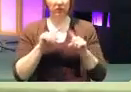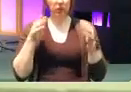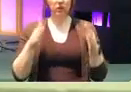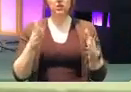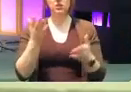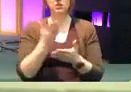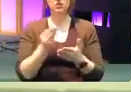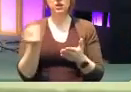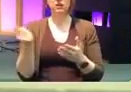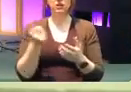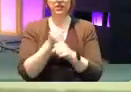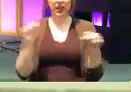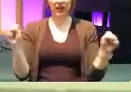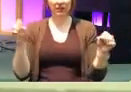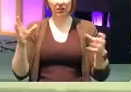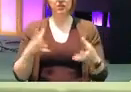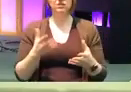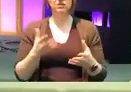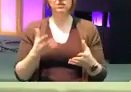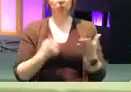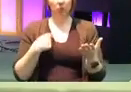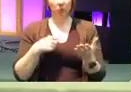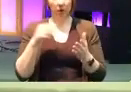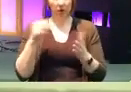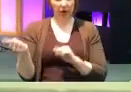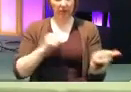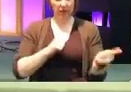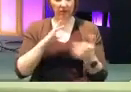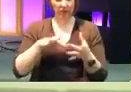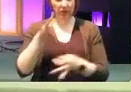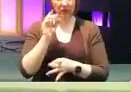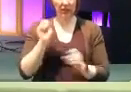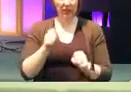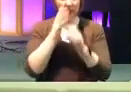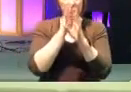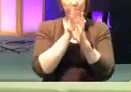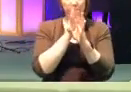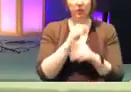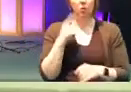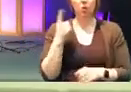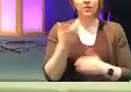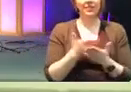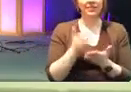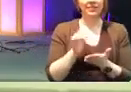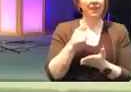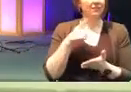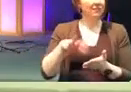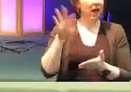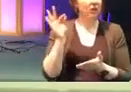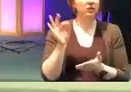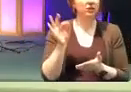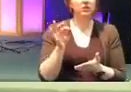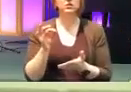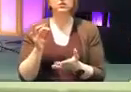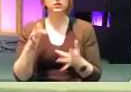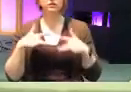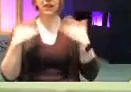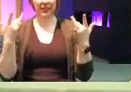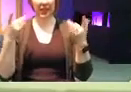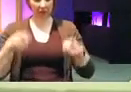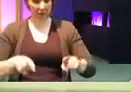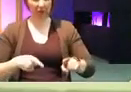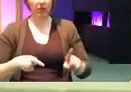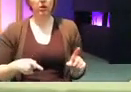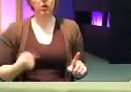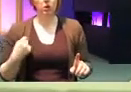them got saved for the first time. Many of them were baptized in the Holy Spirit with the evidence of speaking in tongues. But one of the things that we found is that in that event, one of the first nights,